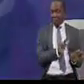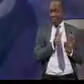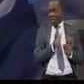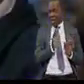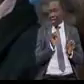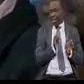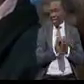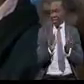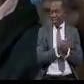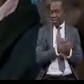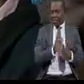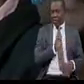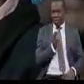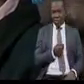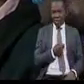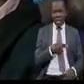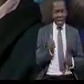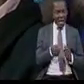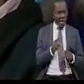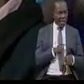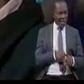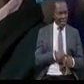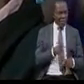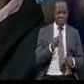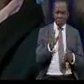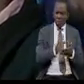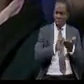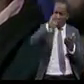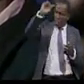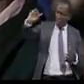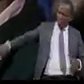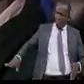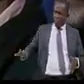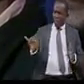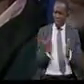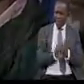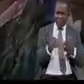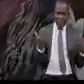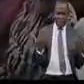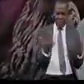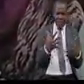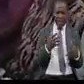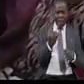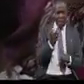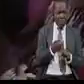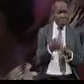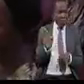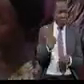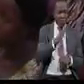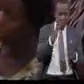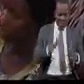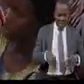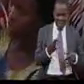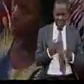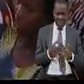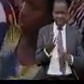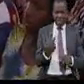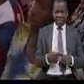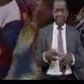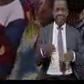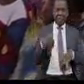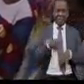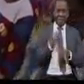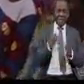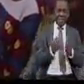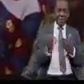away, it belongs to the devil, send it back to the sender.